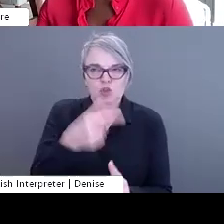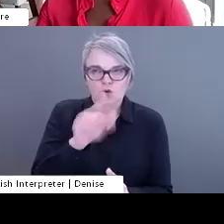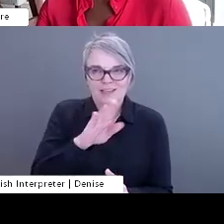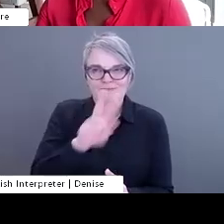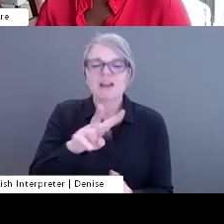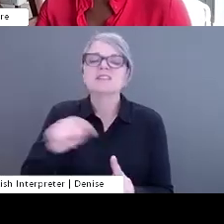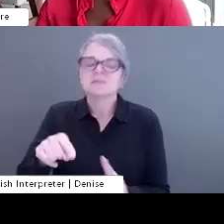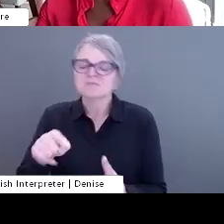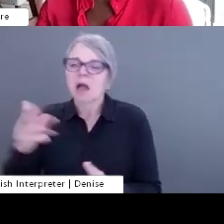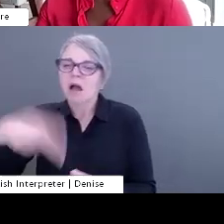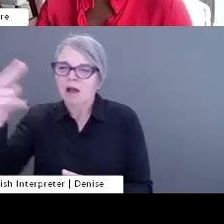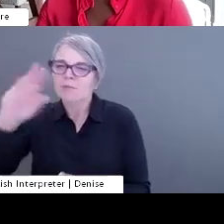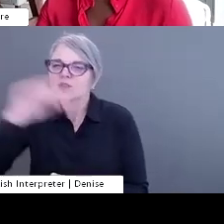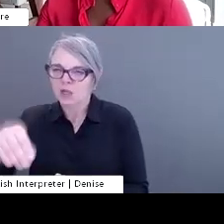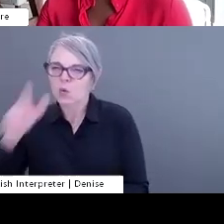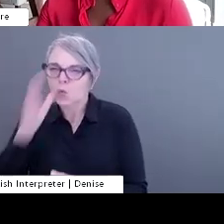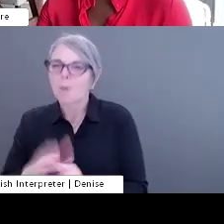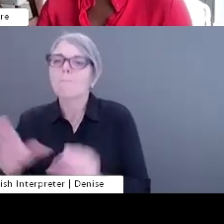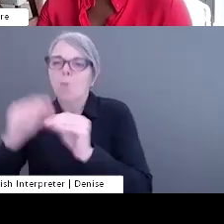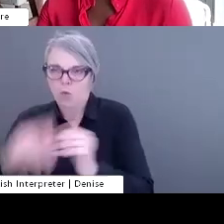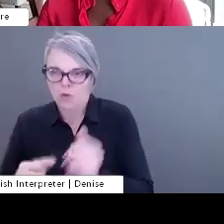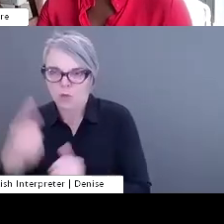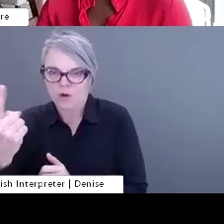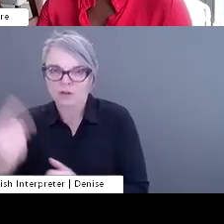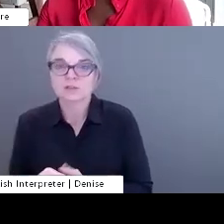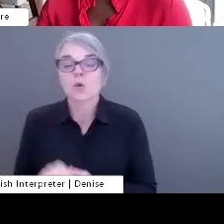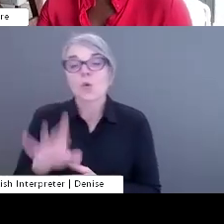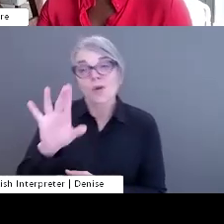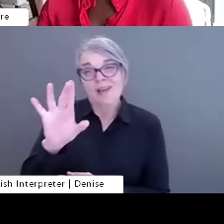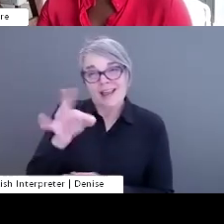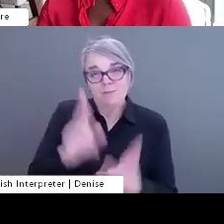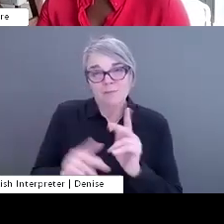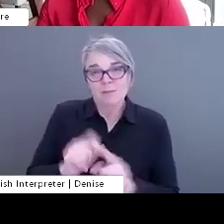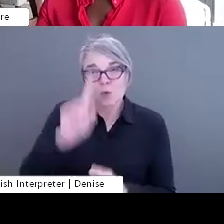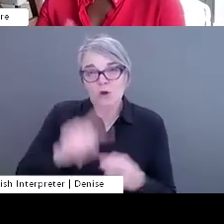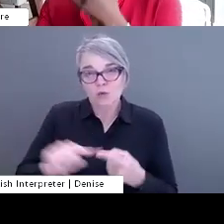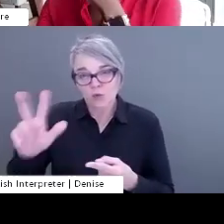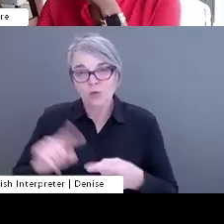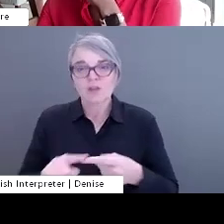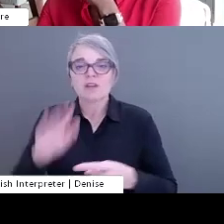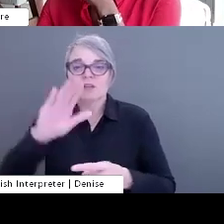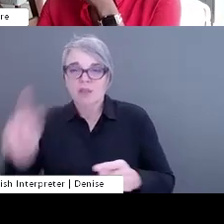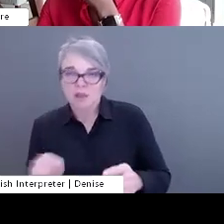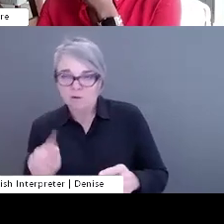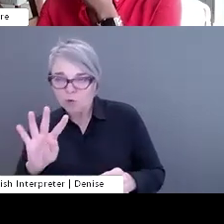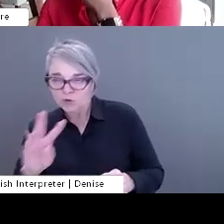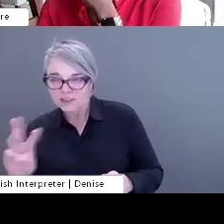we have 8 individuals experience 1 to 3, and then 4 to 6, 7 to 9, 10 or more,